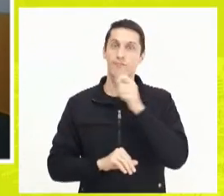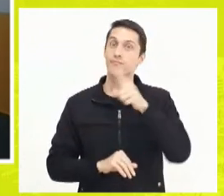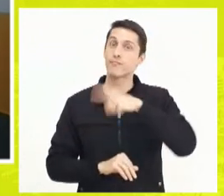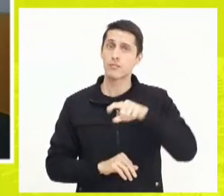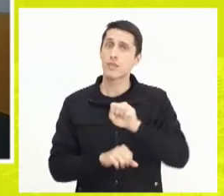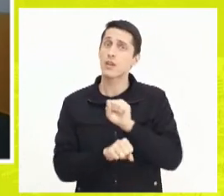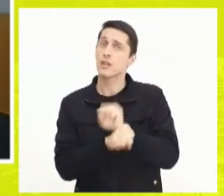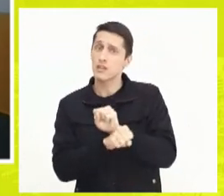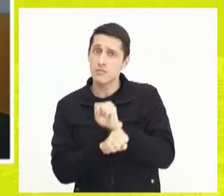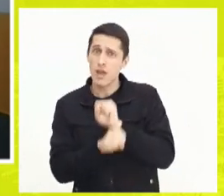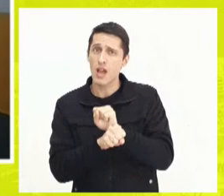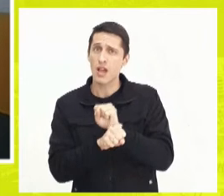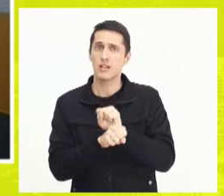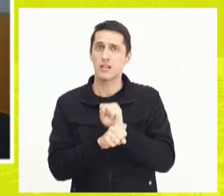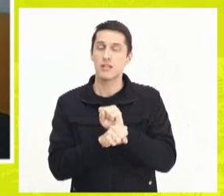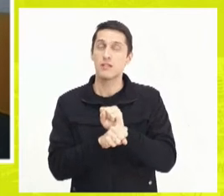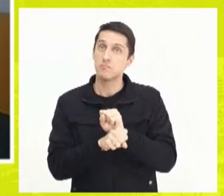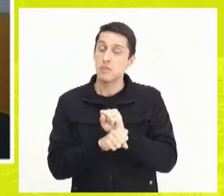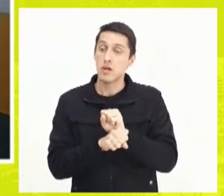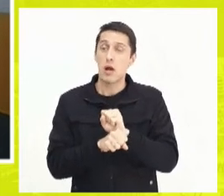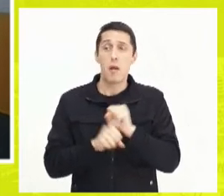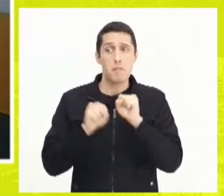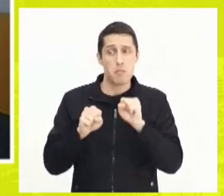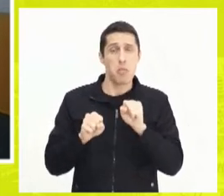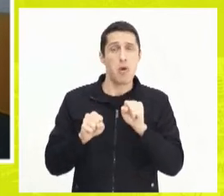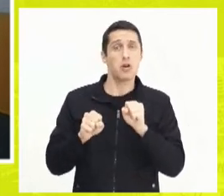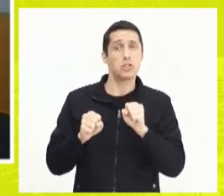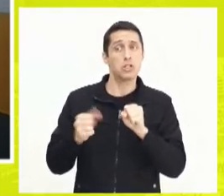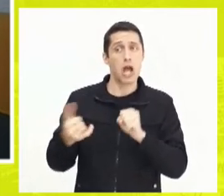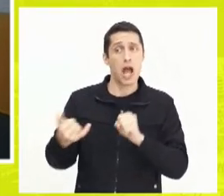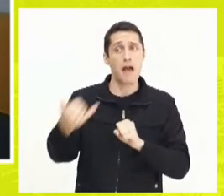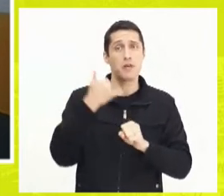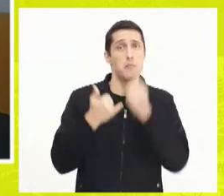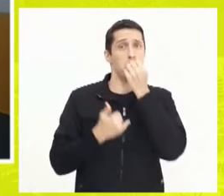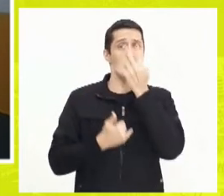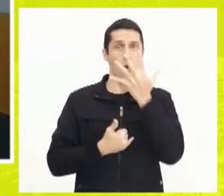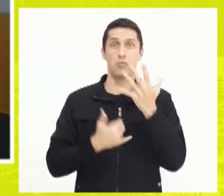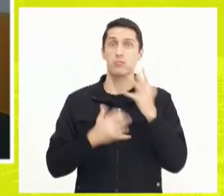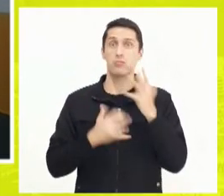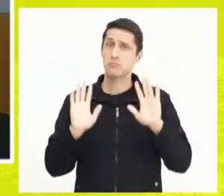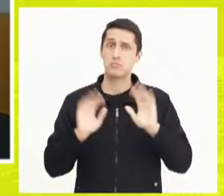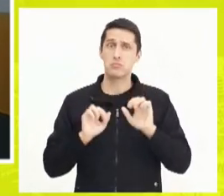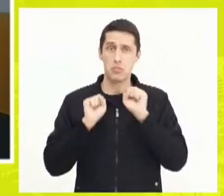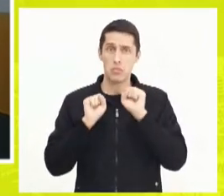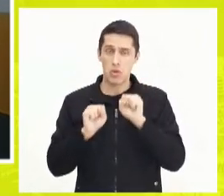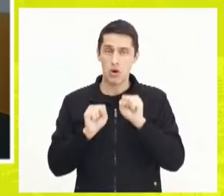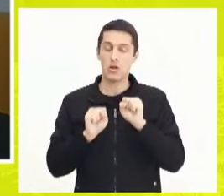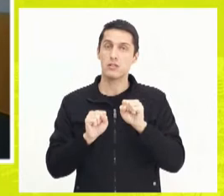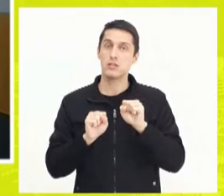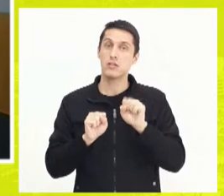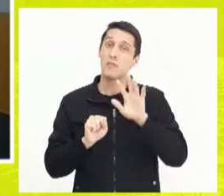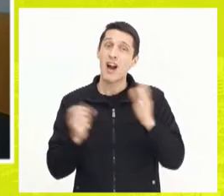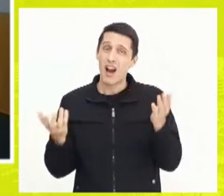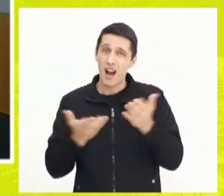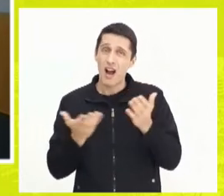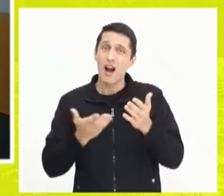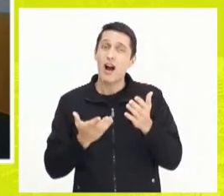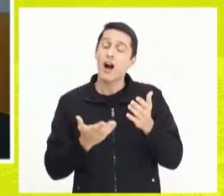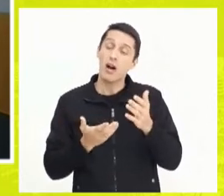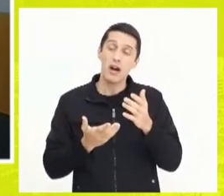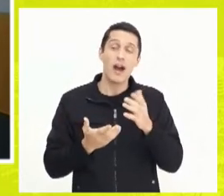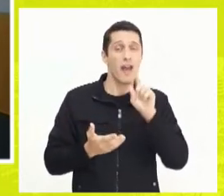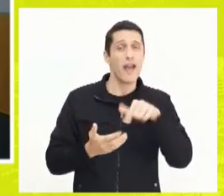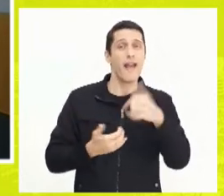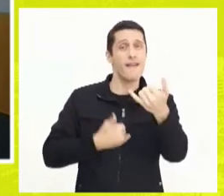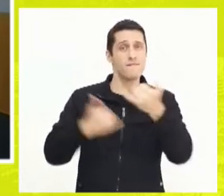confirmed by the federal police and we are really praying for this not